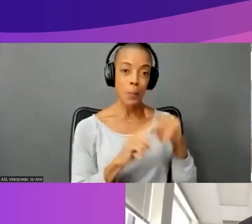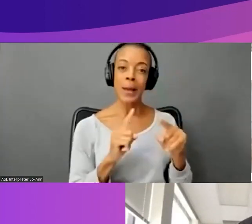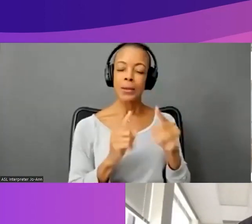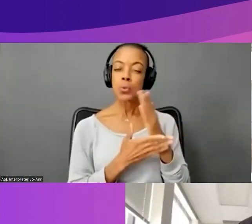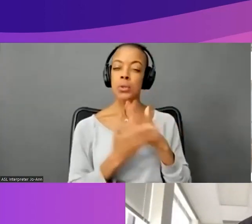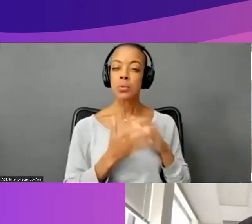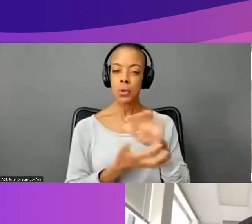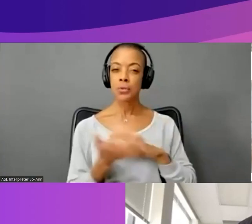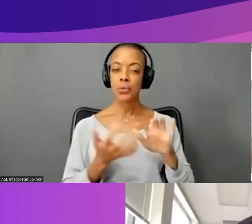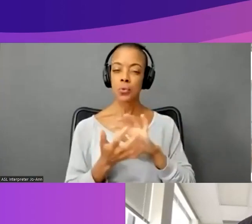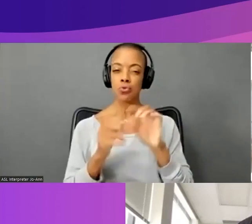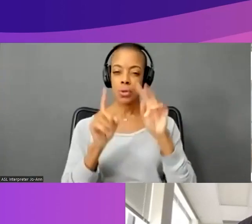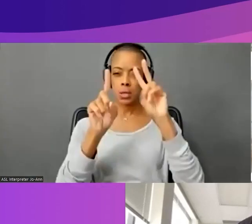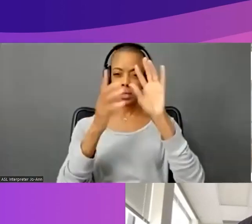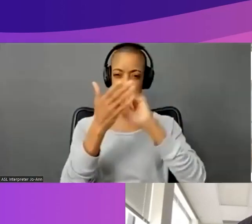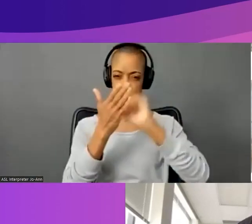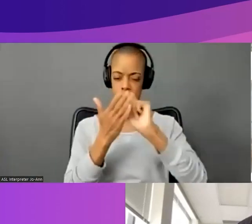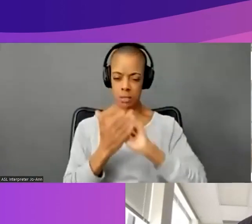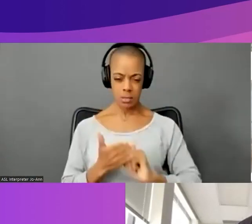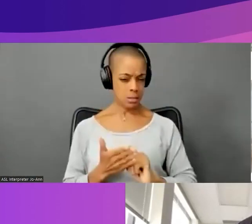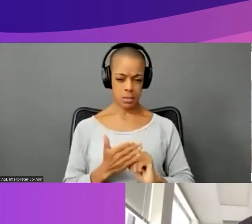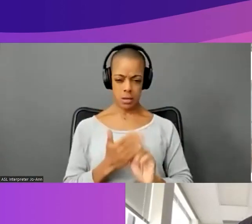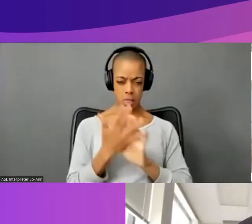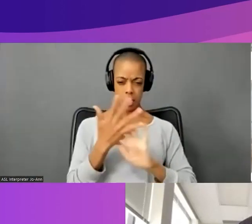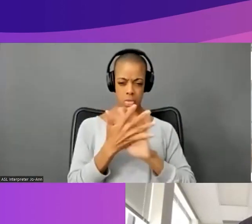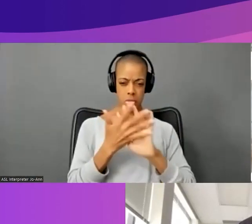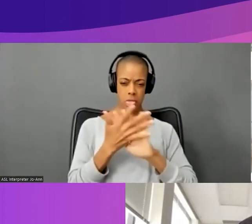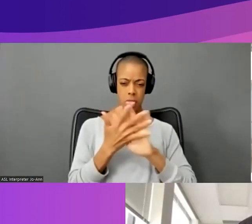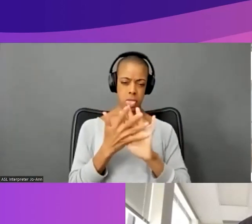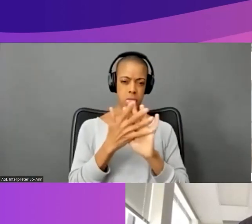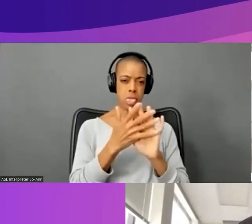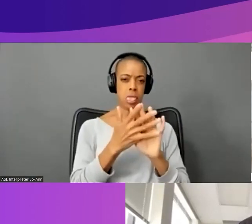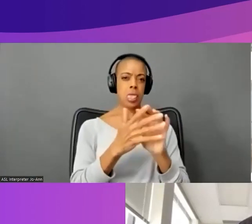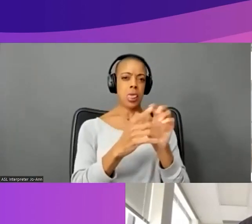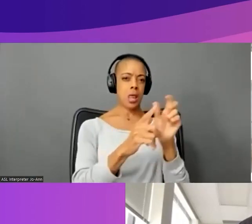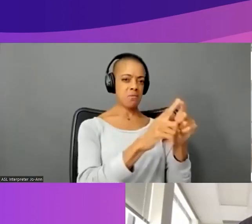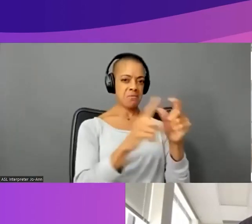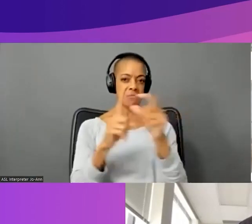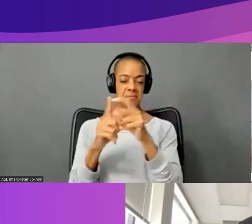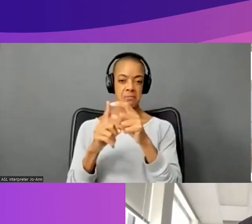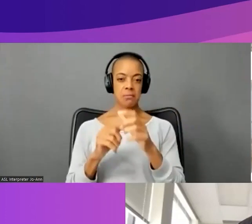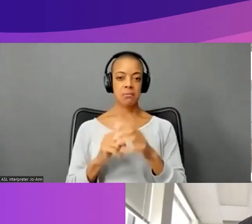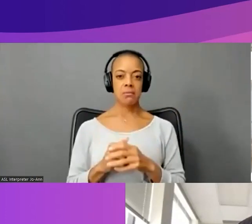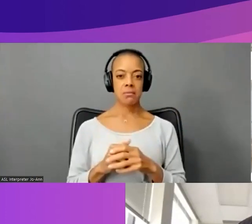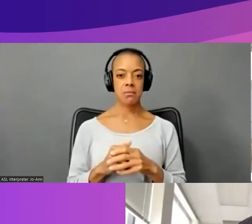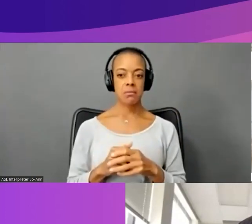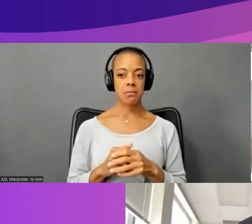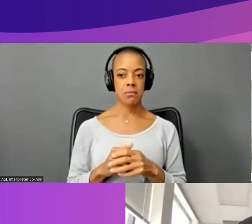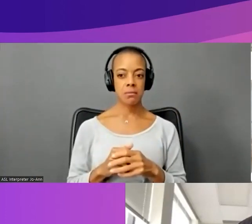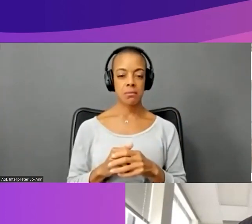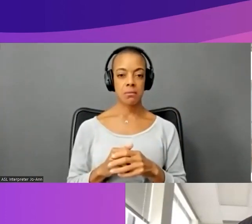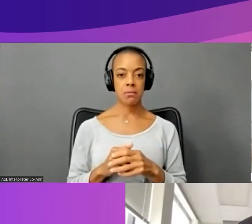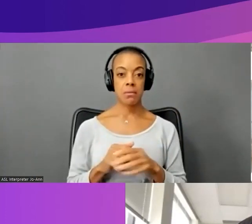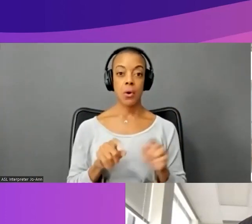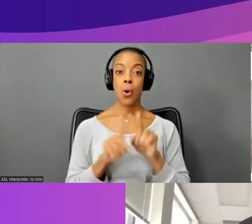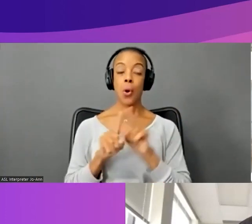in the literature itself when it comes to using these terms. It was also like an oversight